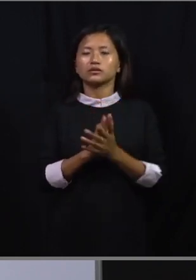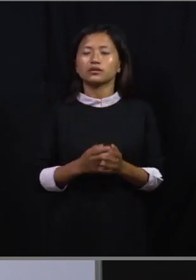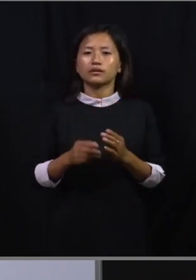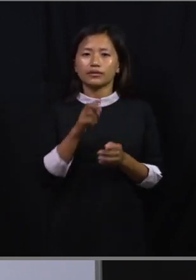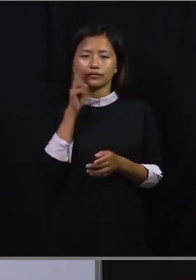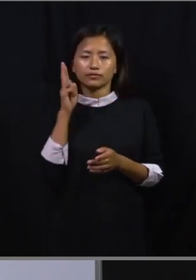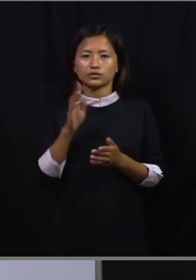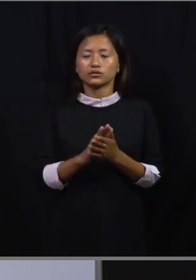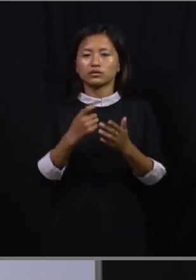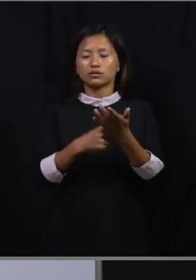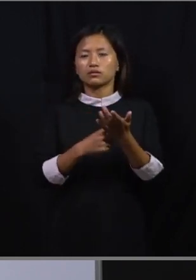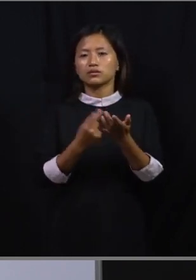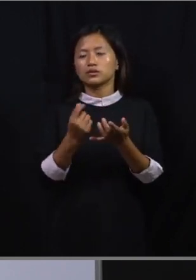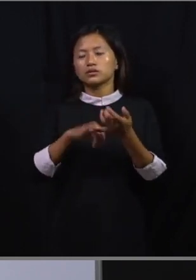foreign